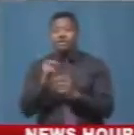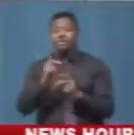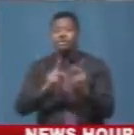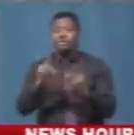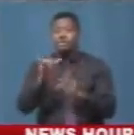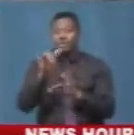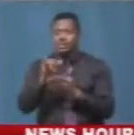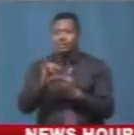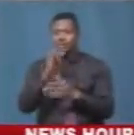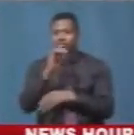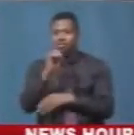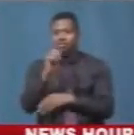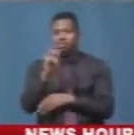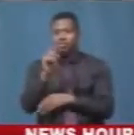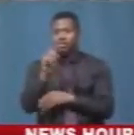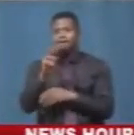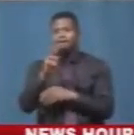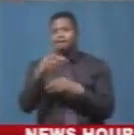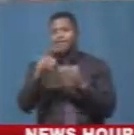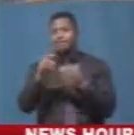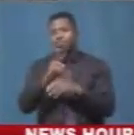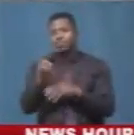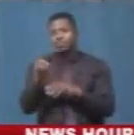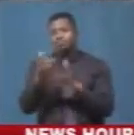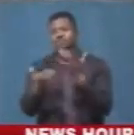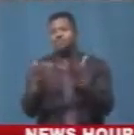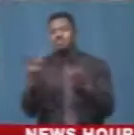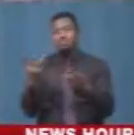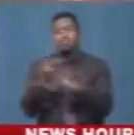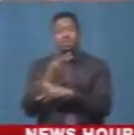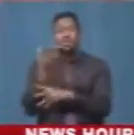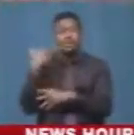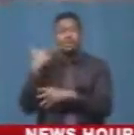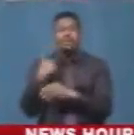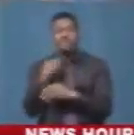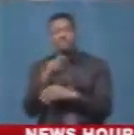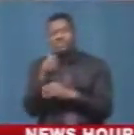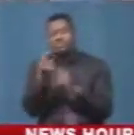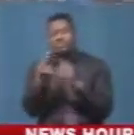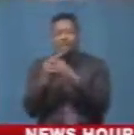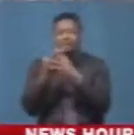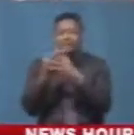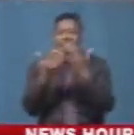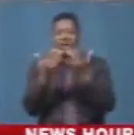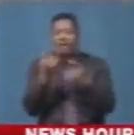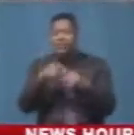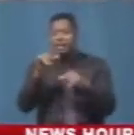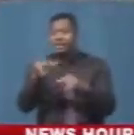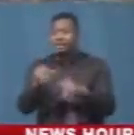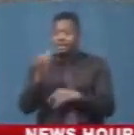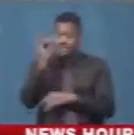This is Odawna's market west fire. In the past, there has been a few incidents. In